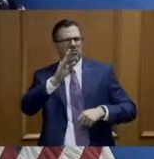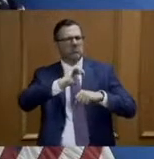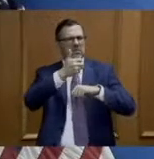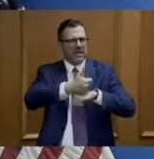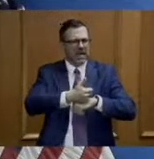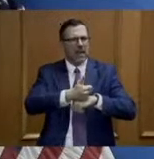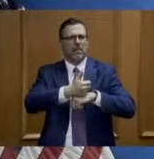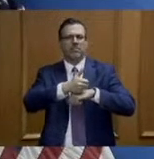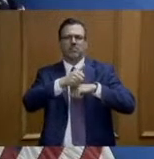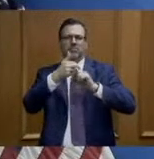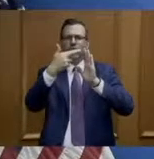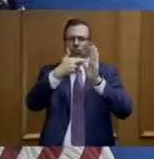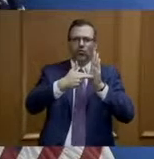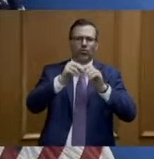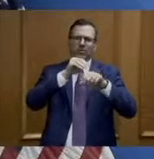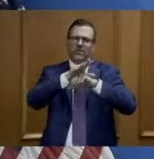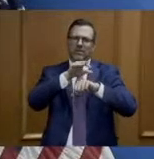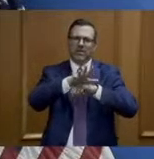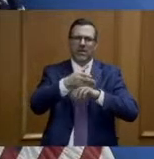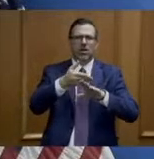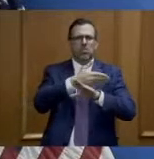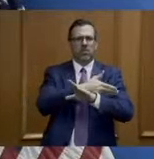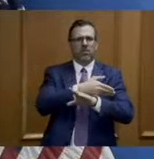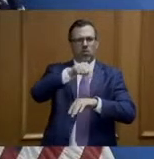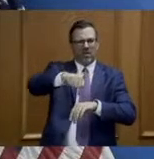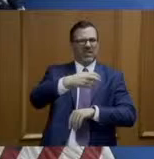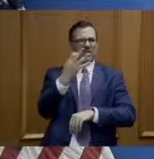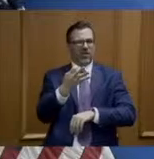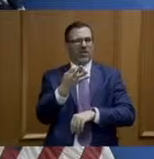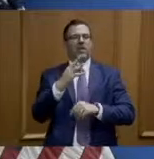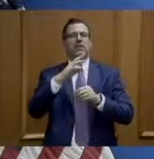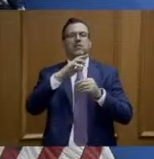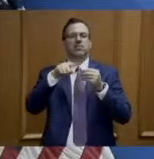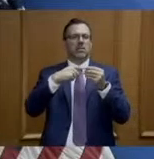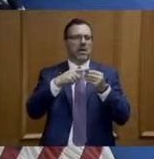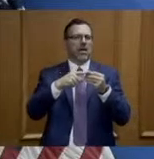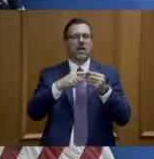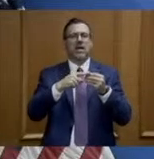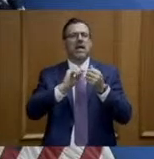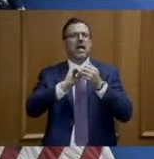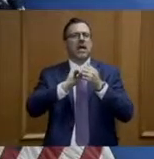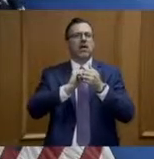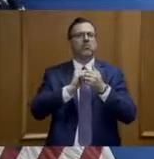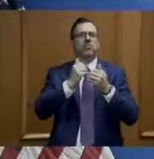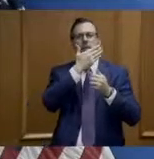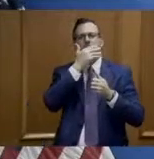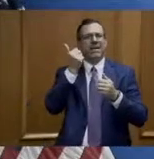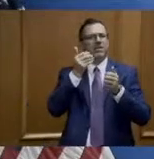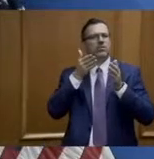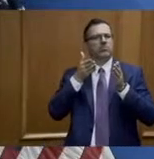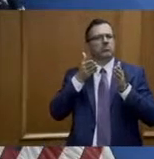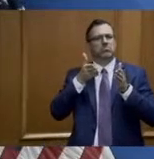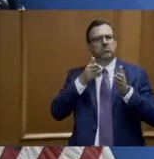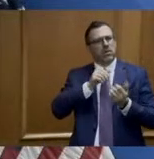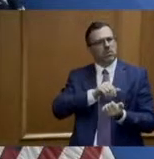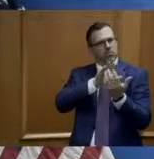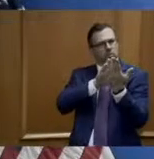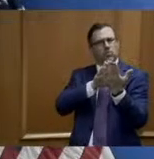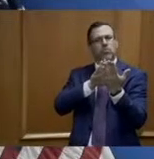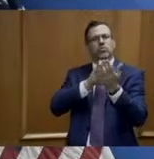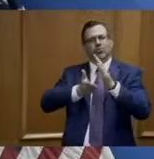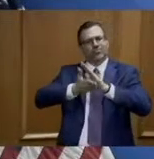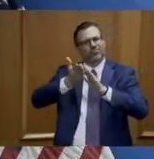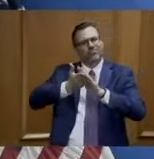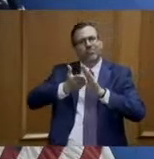guidance by the end of the week regarding best practices for operating in